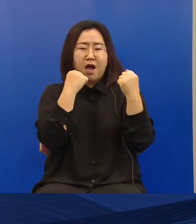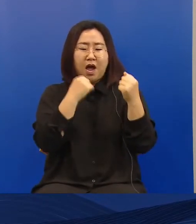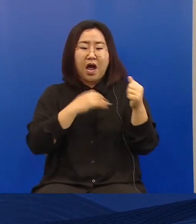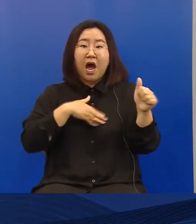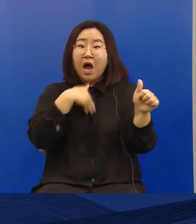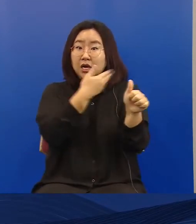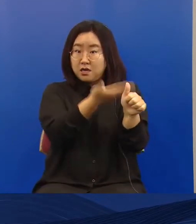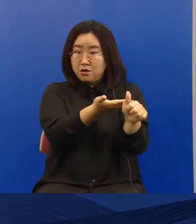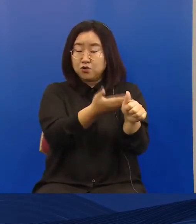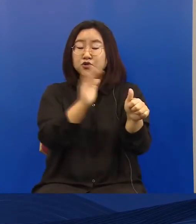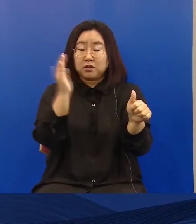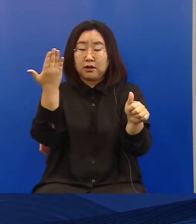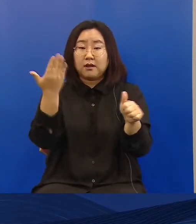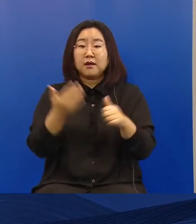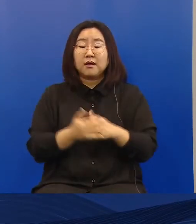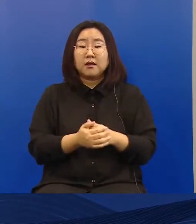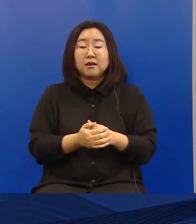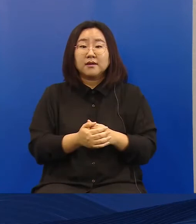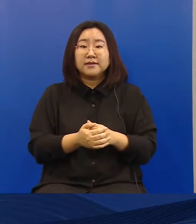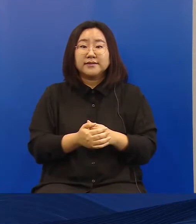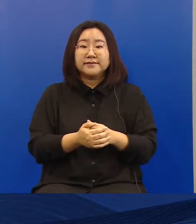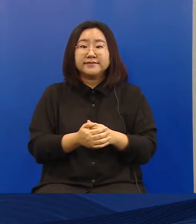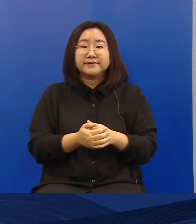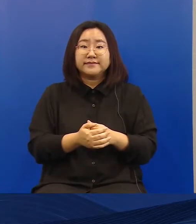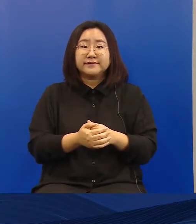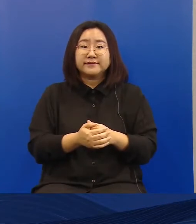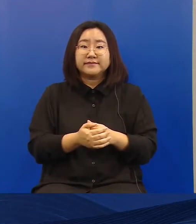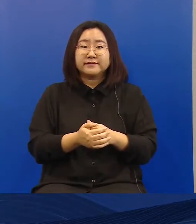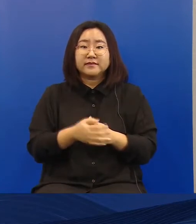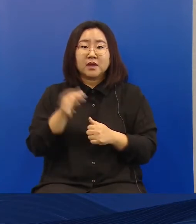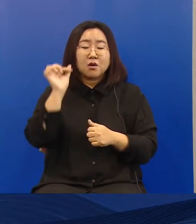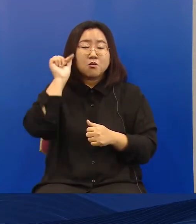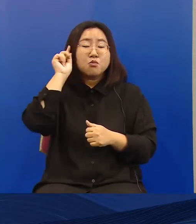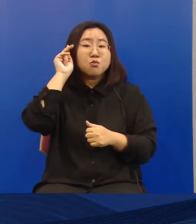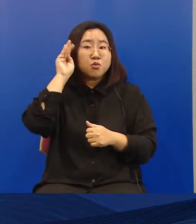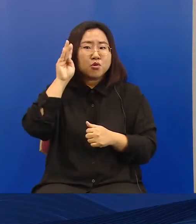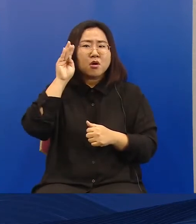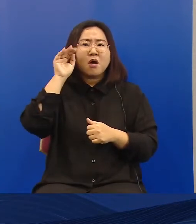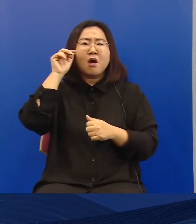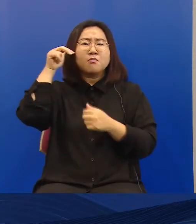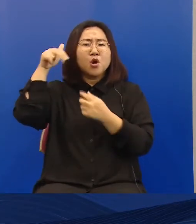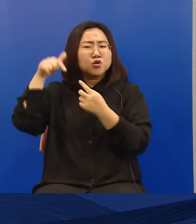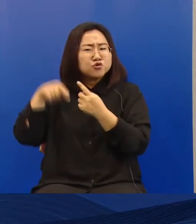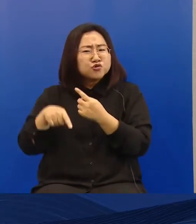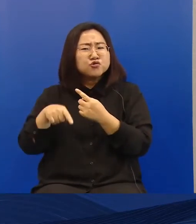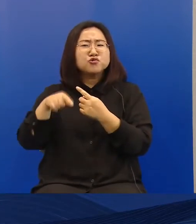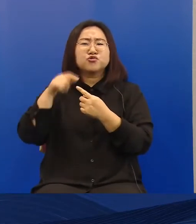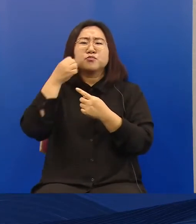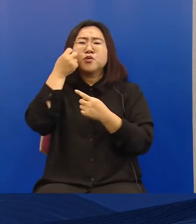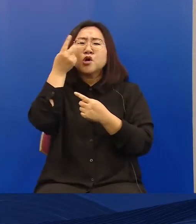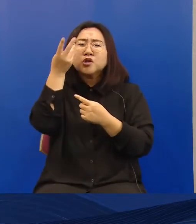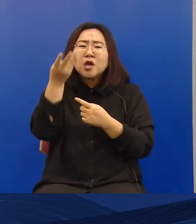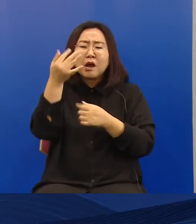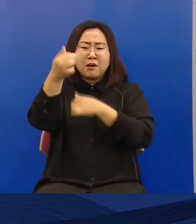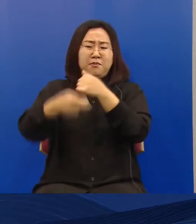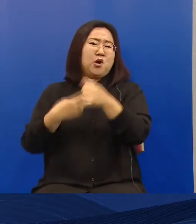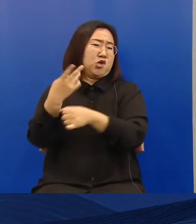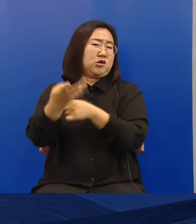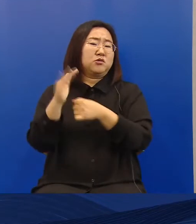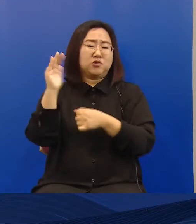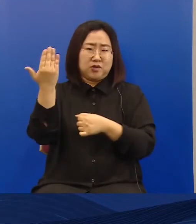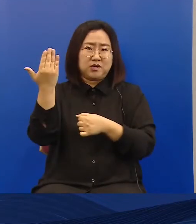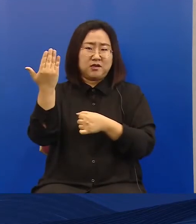legal information to their citizens. And as the days turned to weeks, months, and years, we've seen